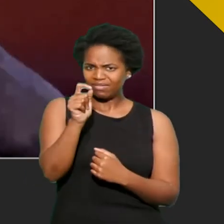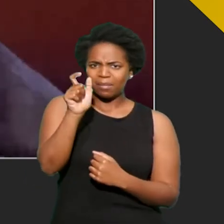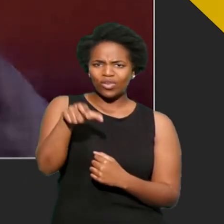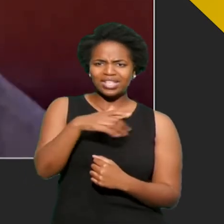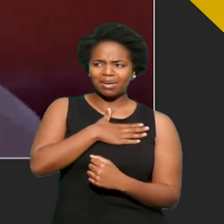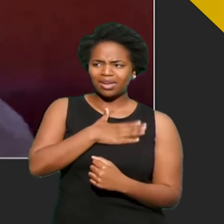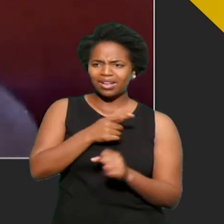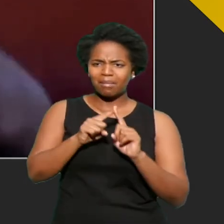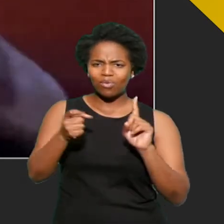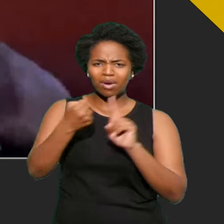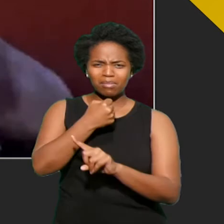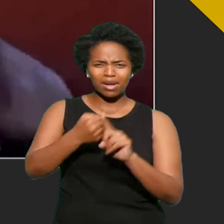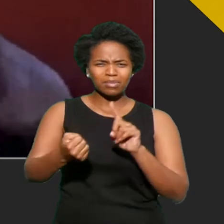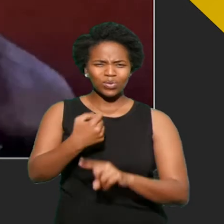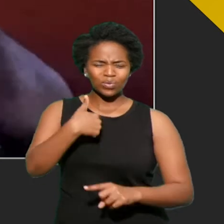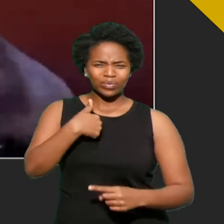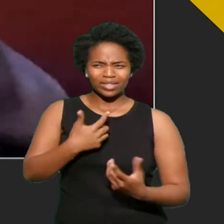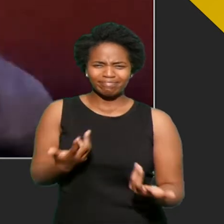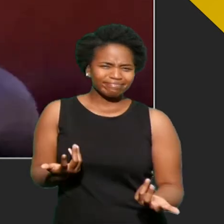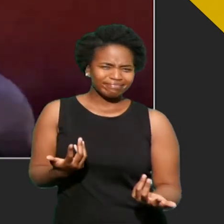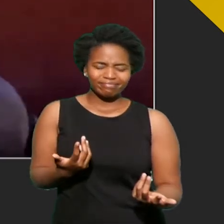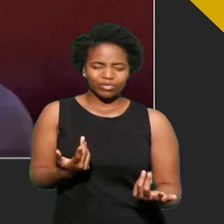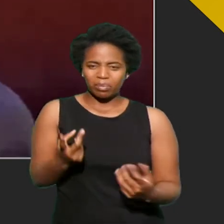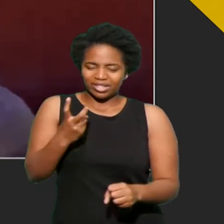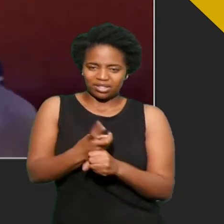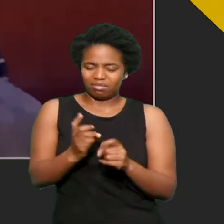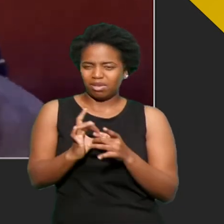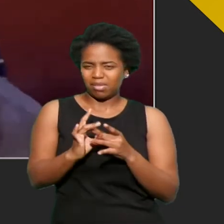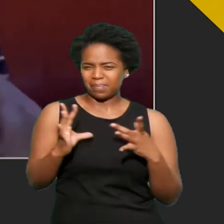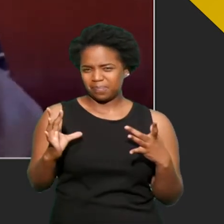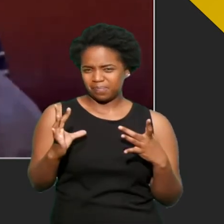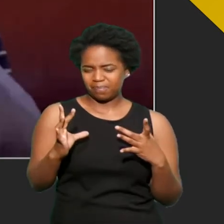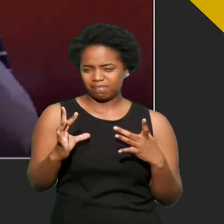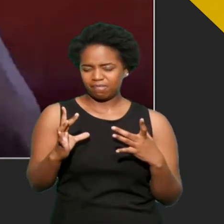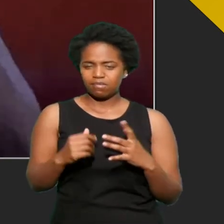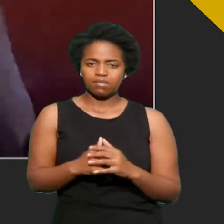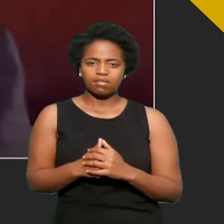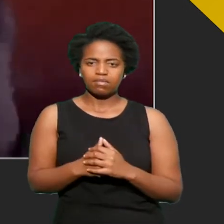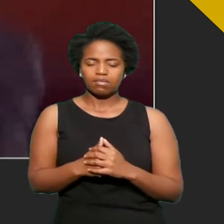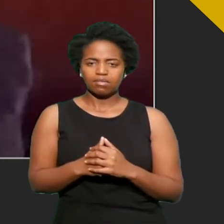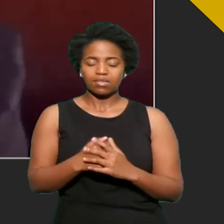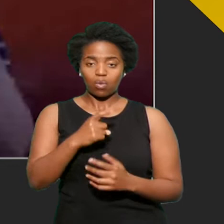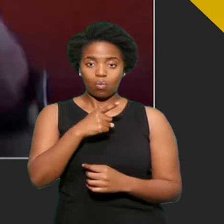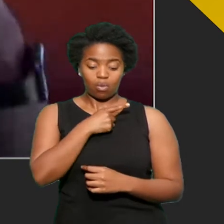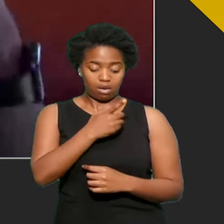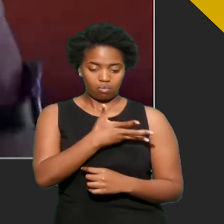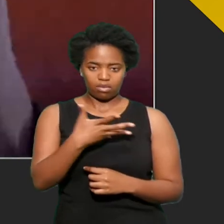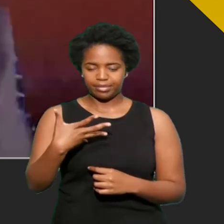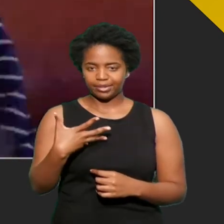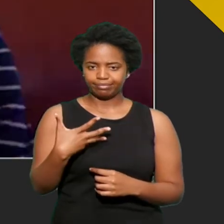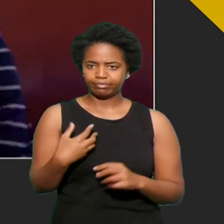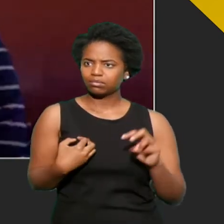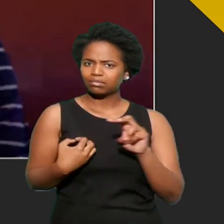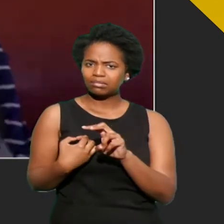woman's point of view, in most of the stories that we dealt with, you know, she looks at